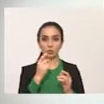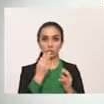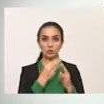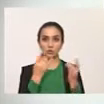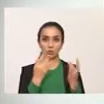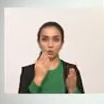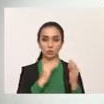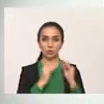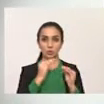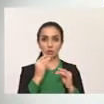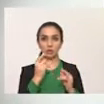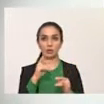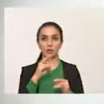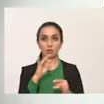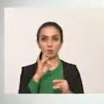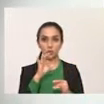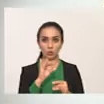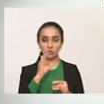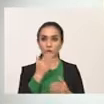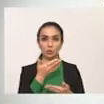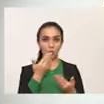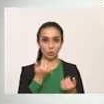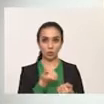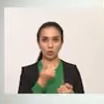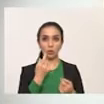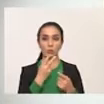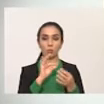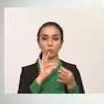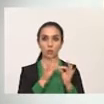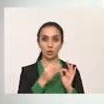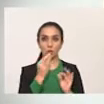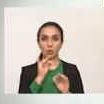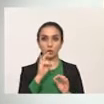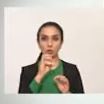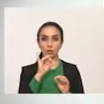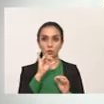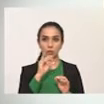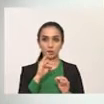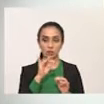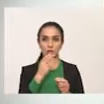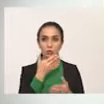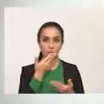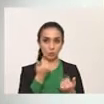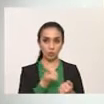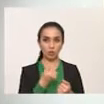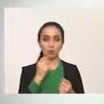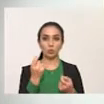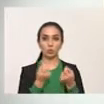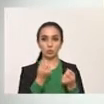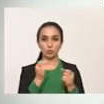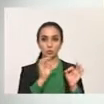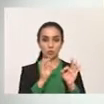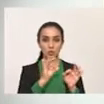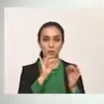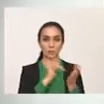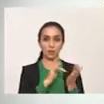tuzilgan, yadrosi yo'q, murakkab organoidlari yo'q, hujayra